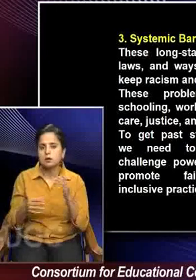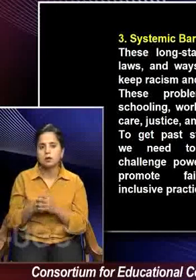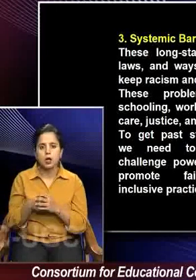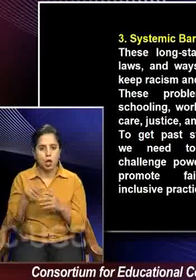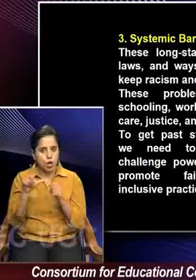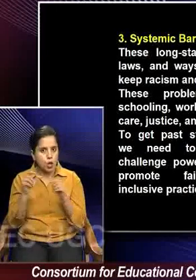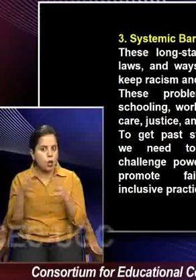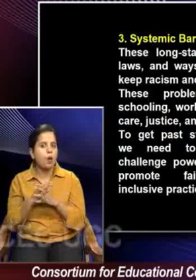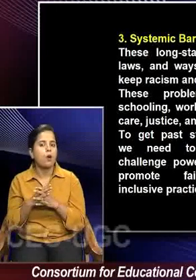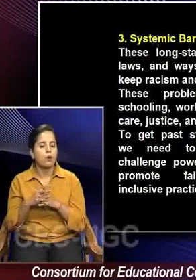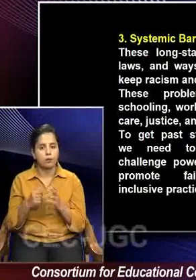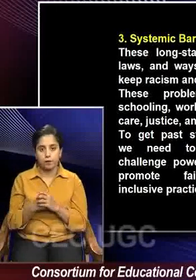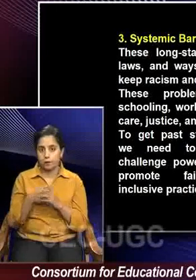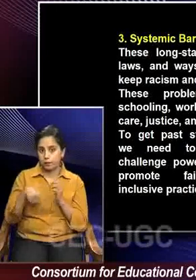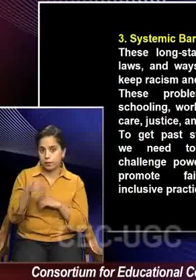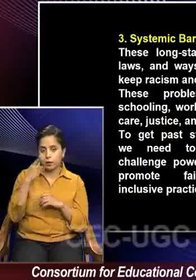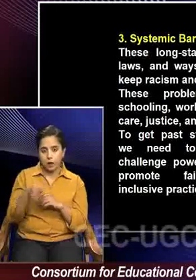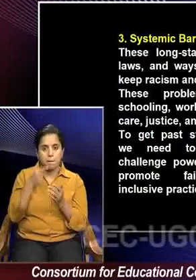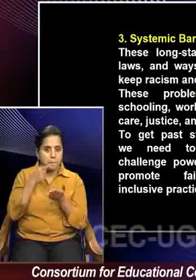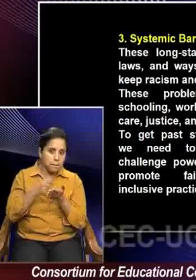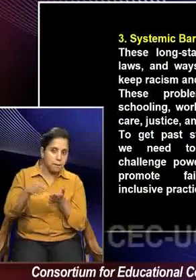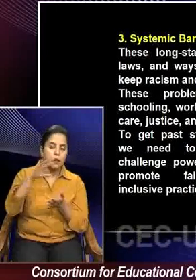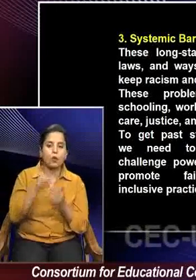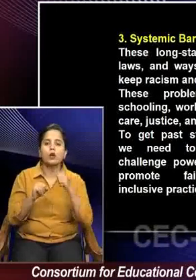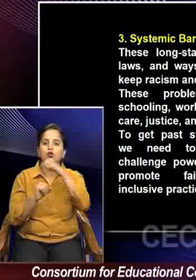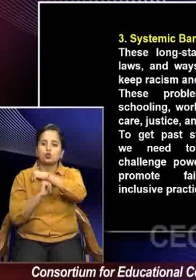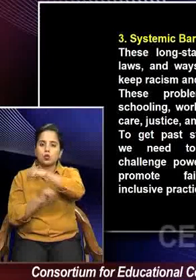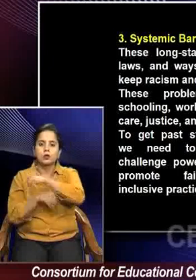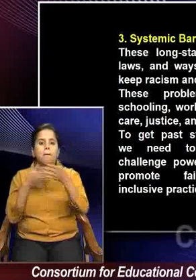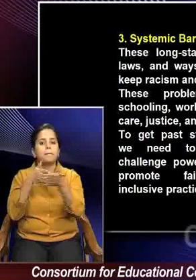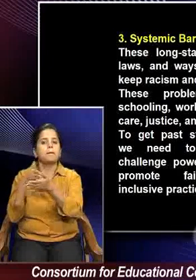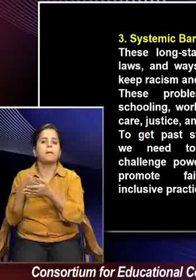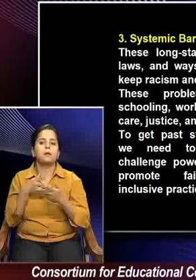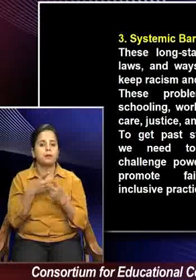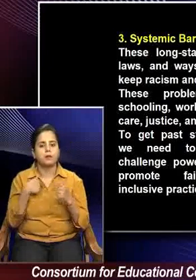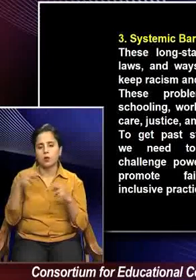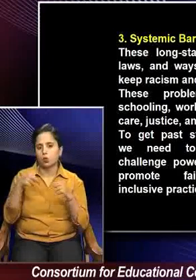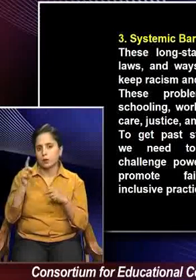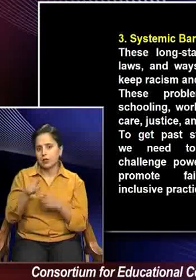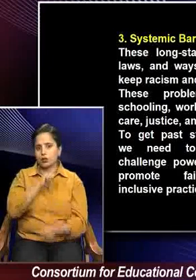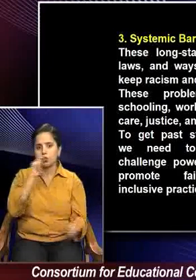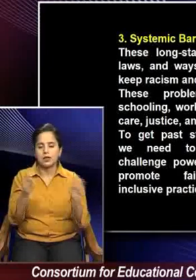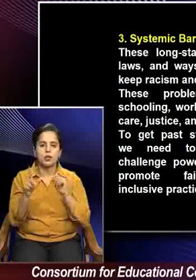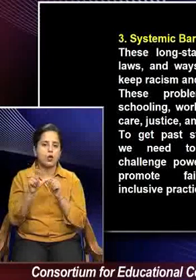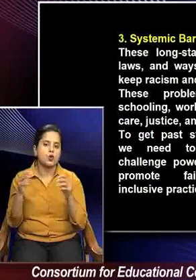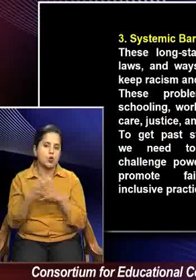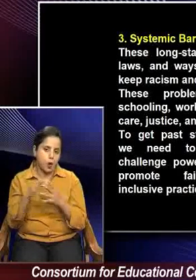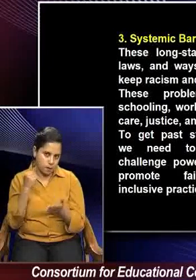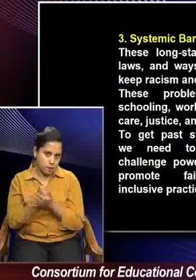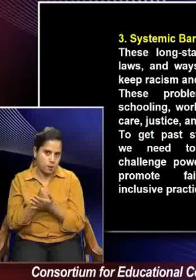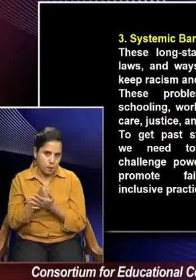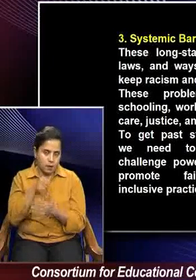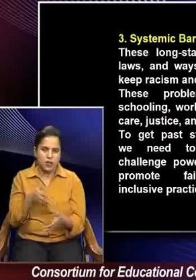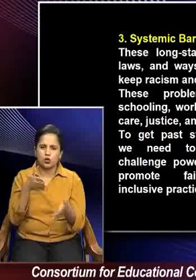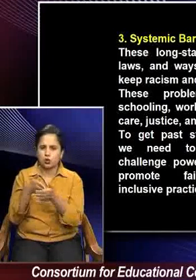law. To get past structural barriers, we need to change the laws, challenge